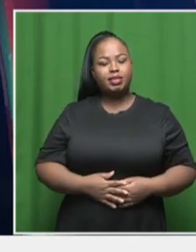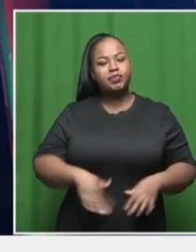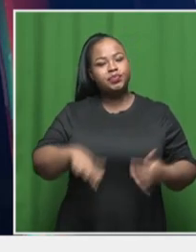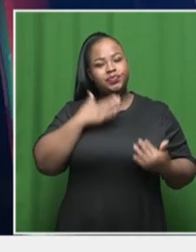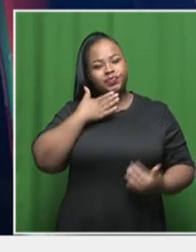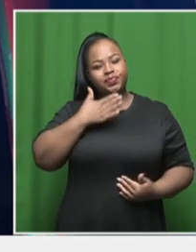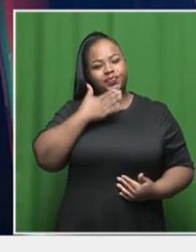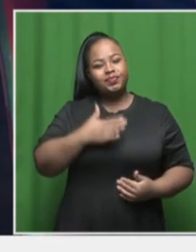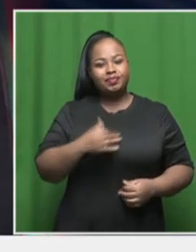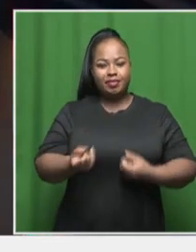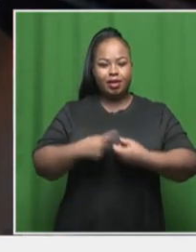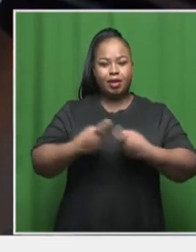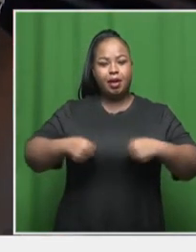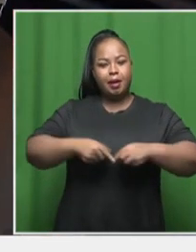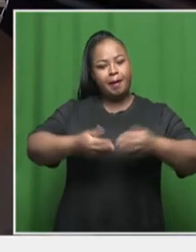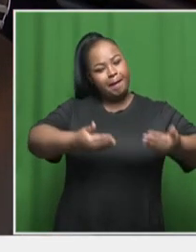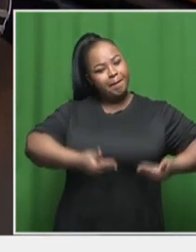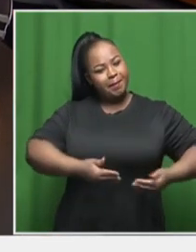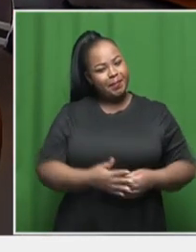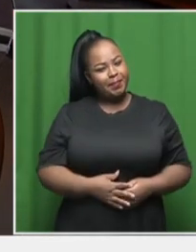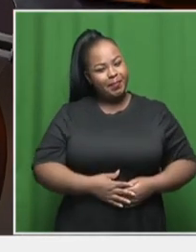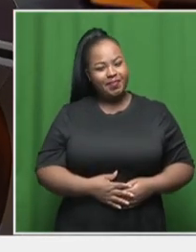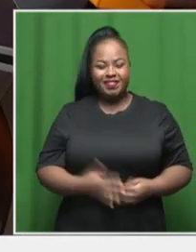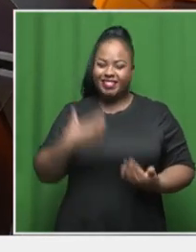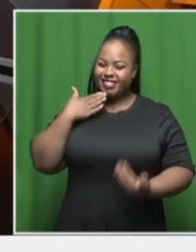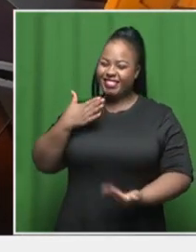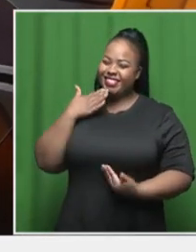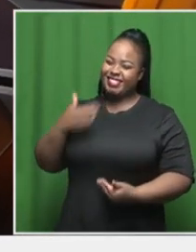to see you again. Thank you so much for joining us. Thank you for having me once again.